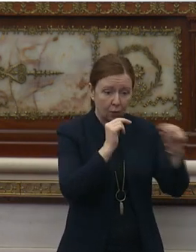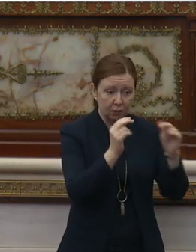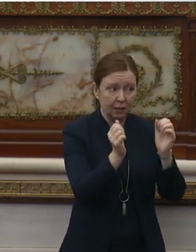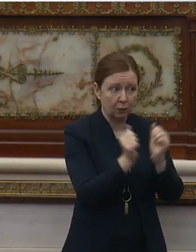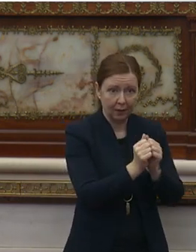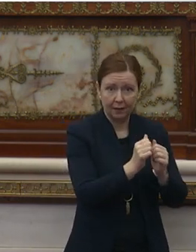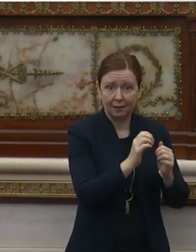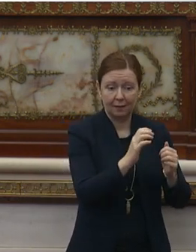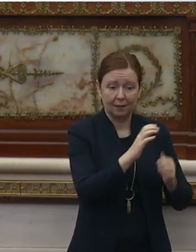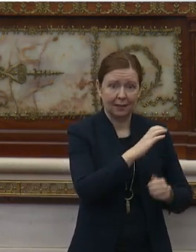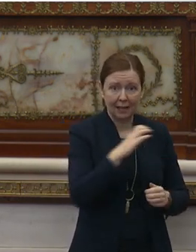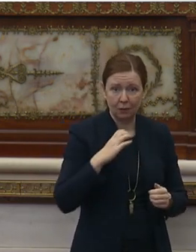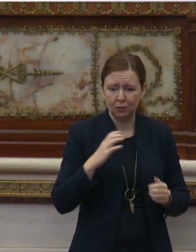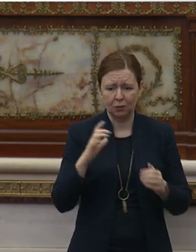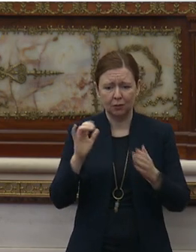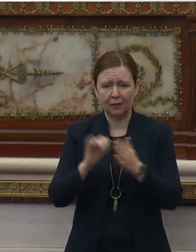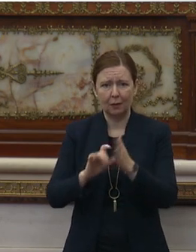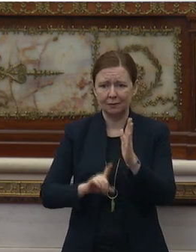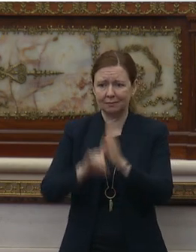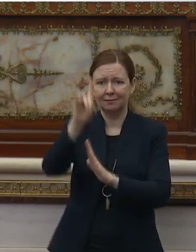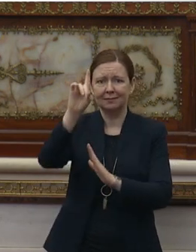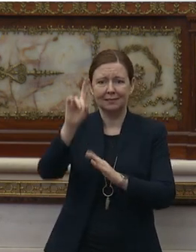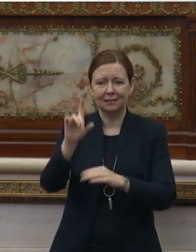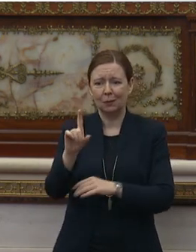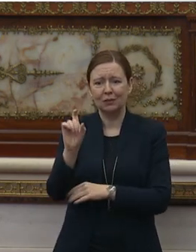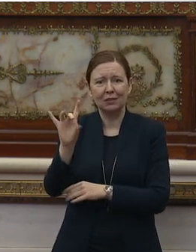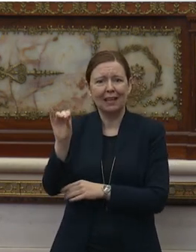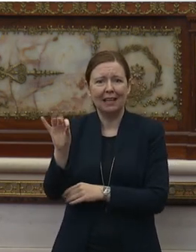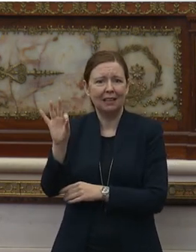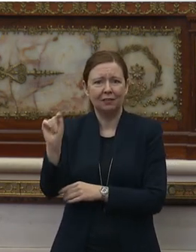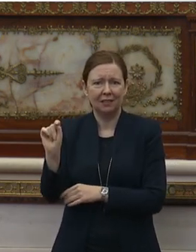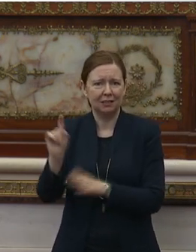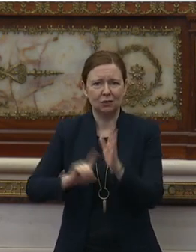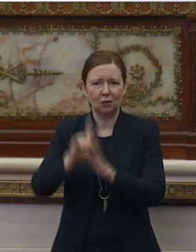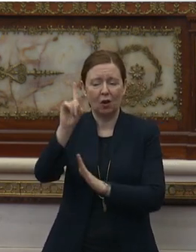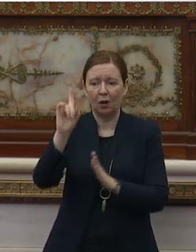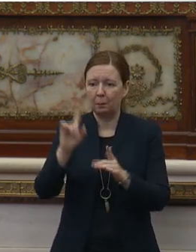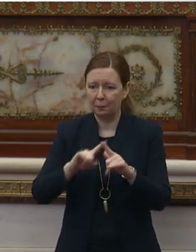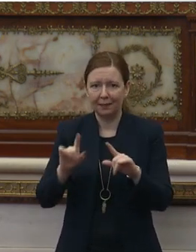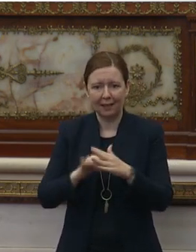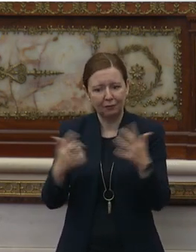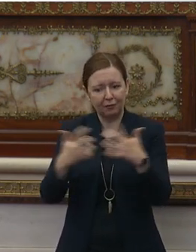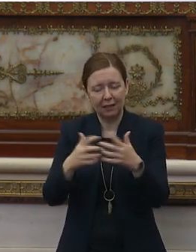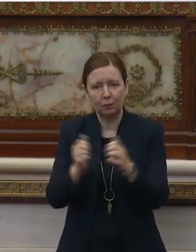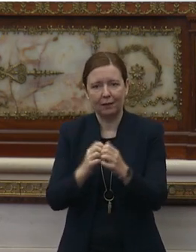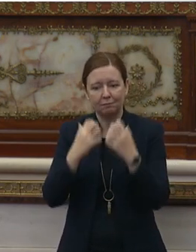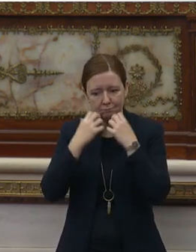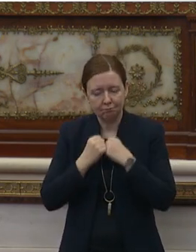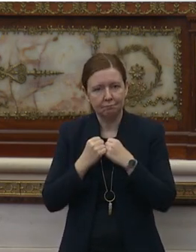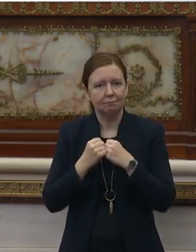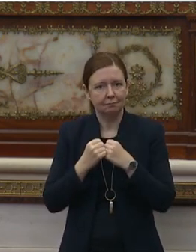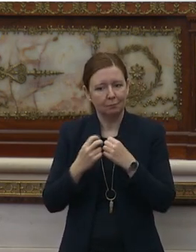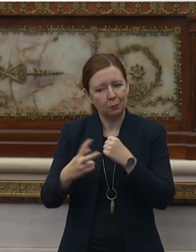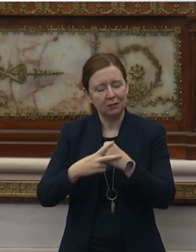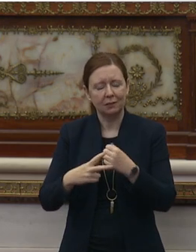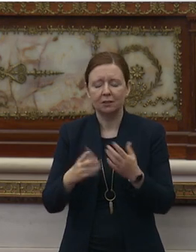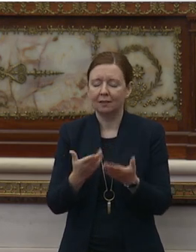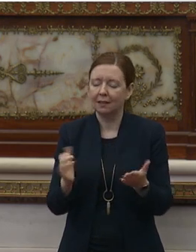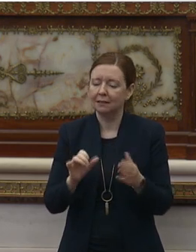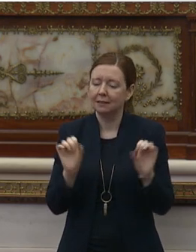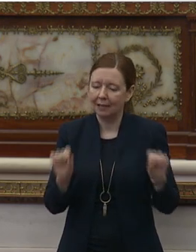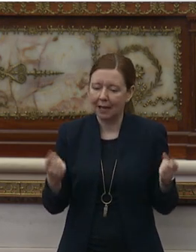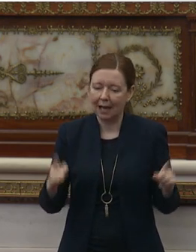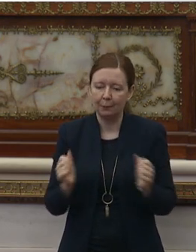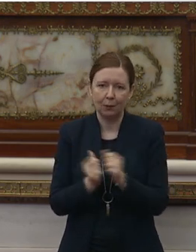feet tall. And it fit within the scope of the development, it fit within the historic preservation of the area. And so these things can happen even with